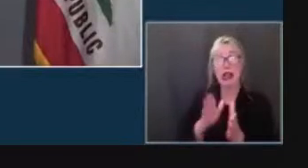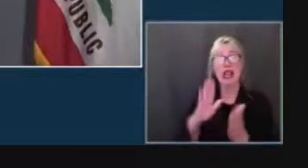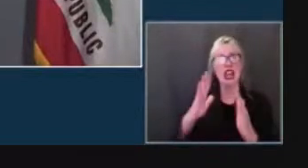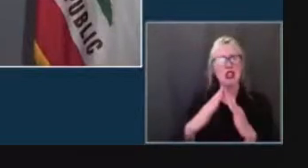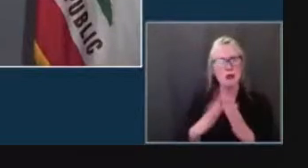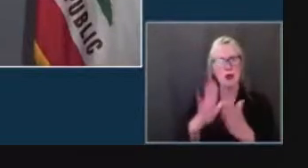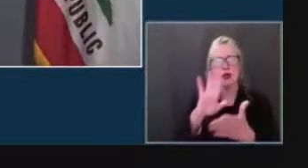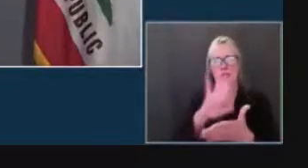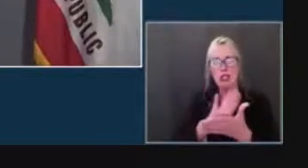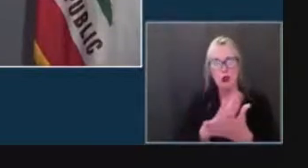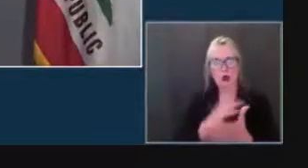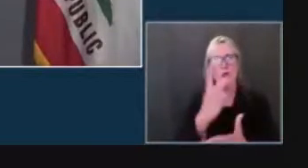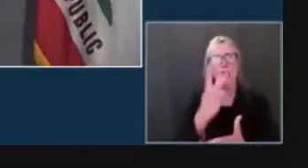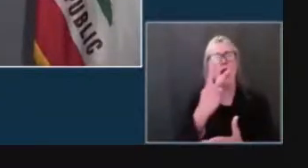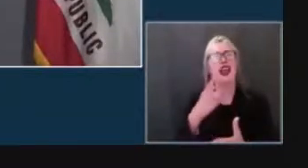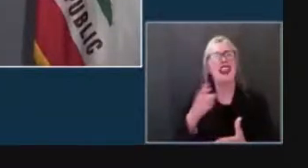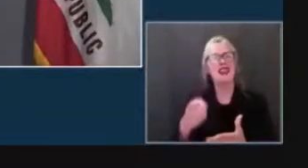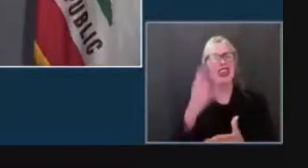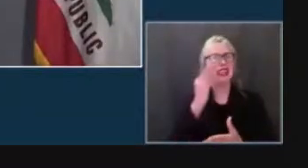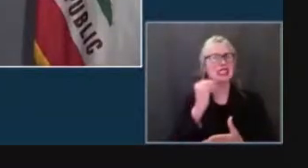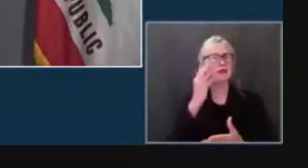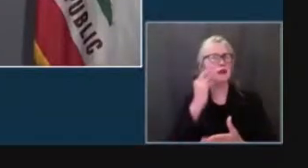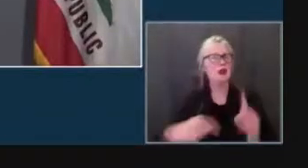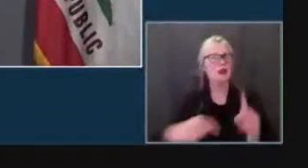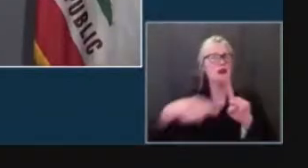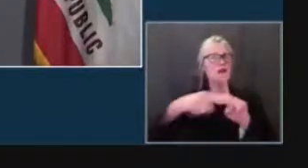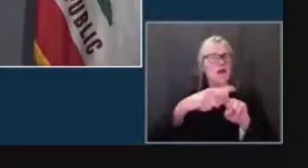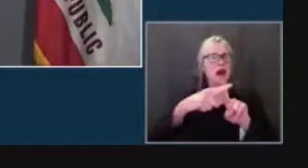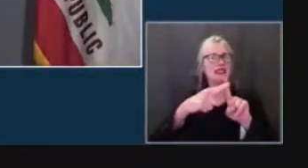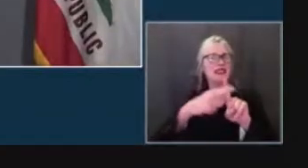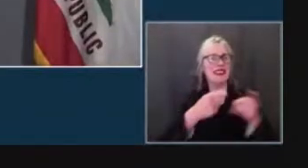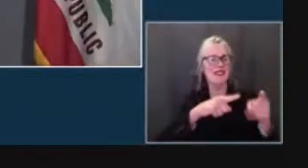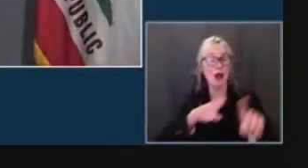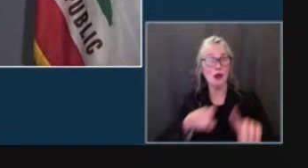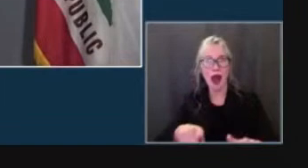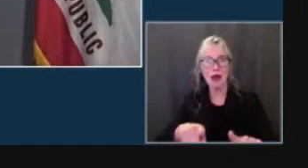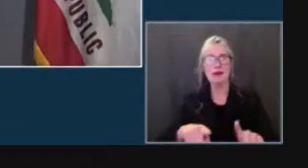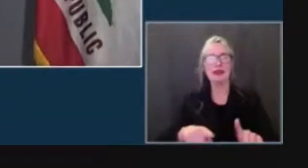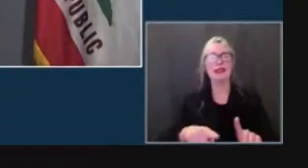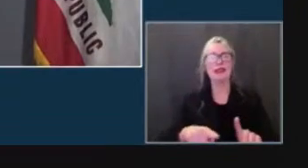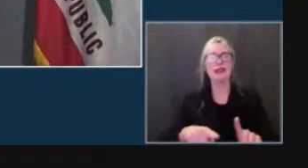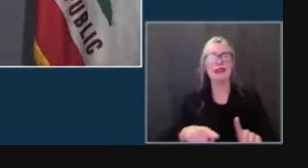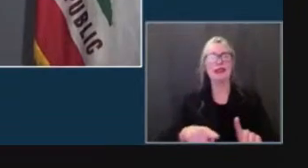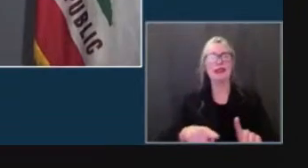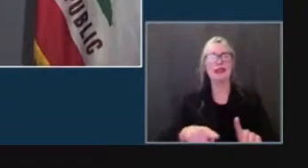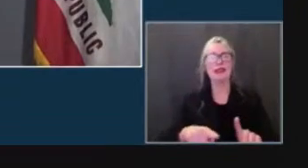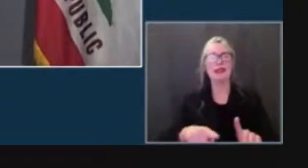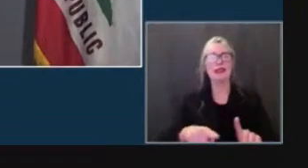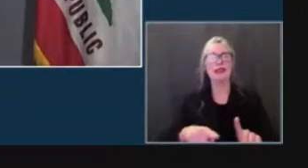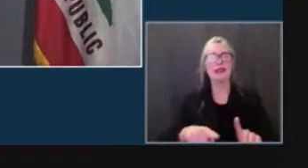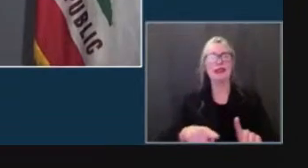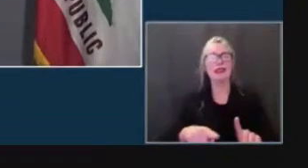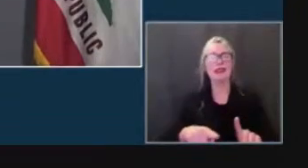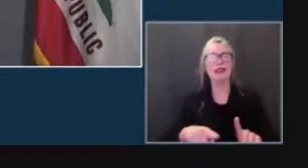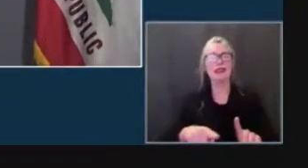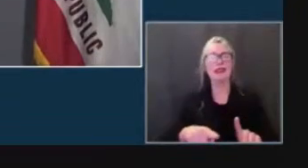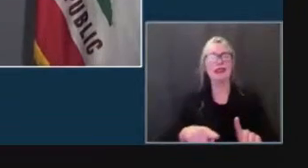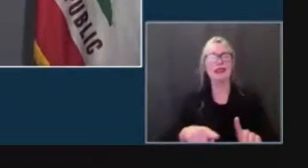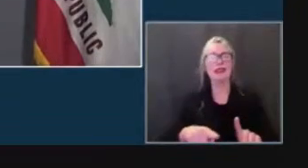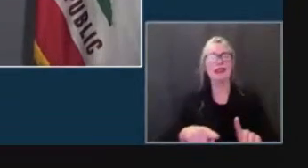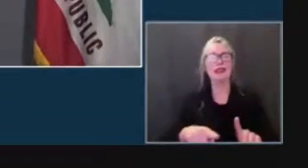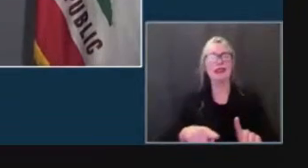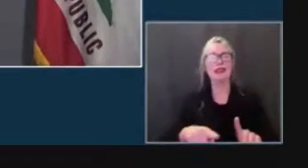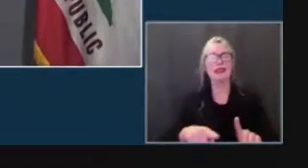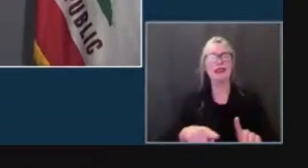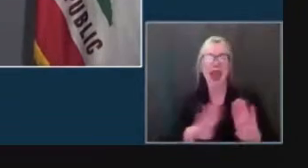outcomes, including improving in student attendance, behavior, and academic achievement. Community schools